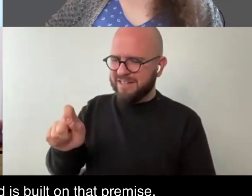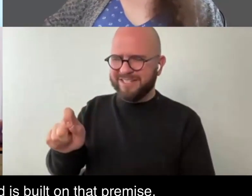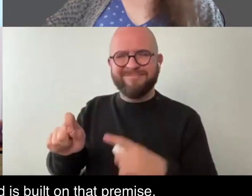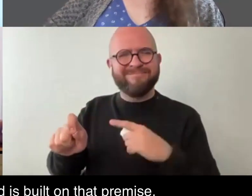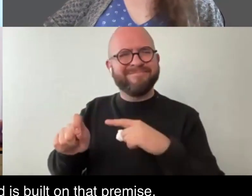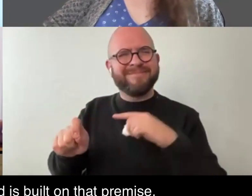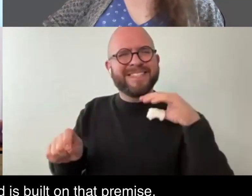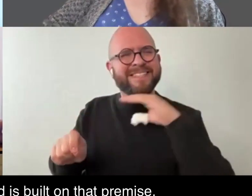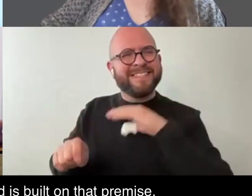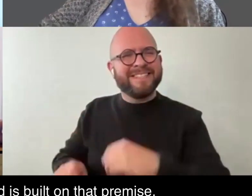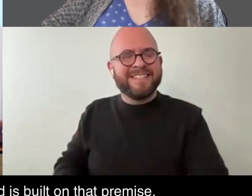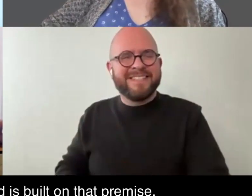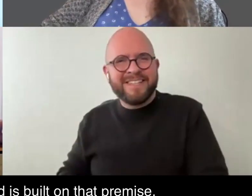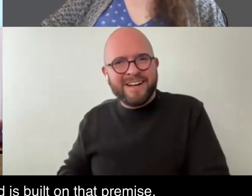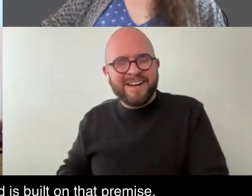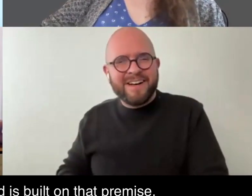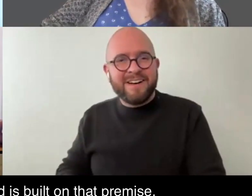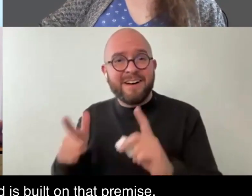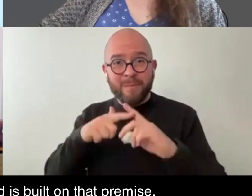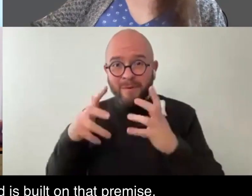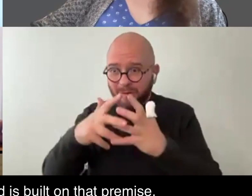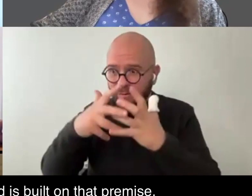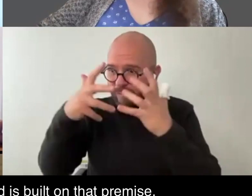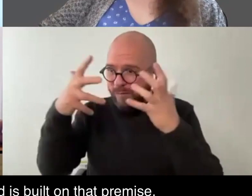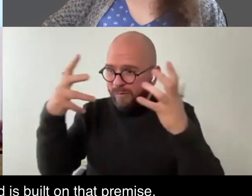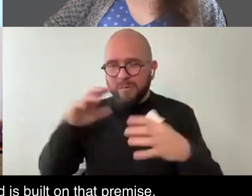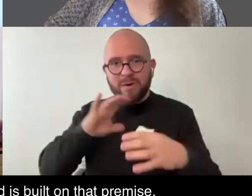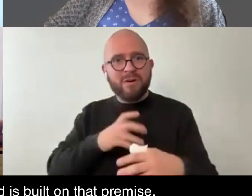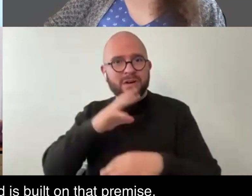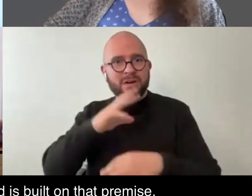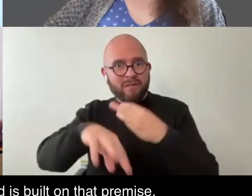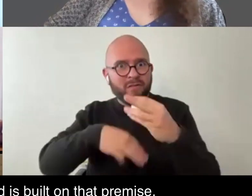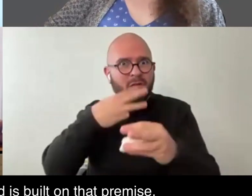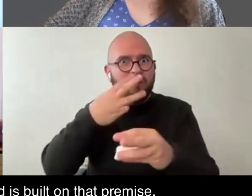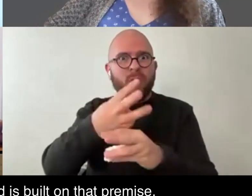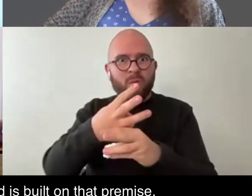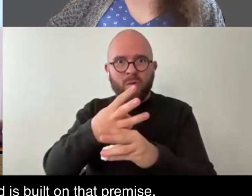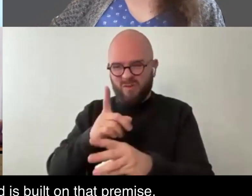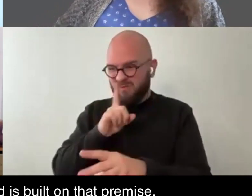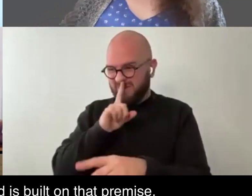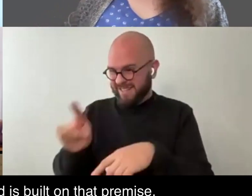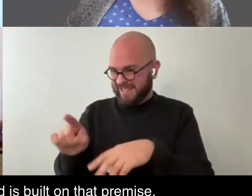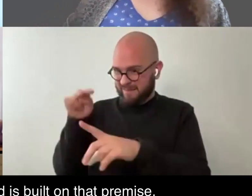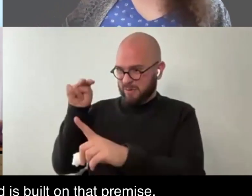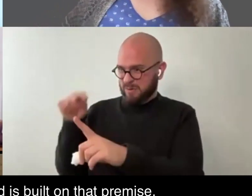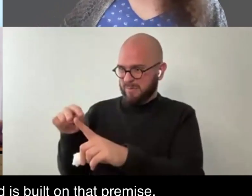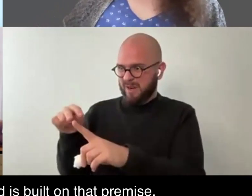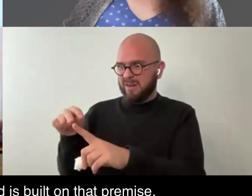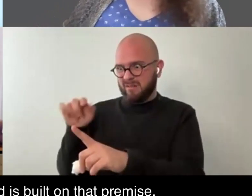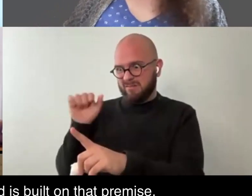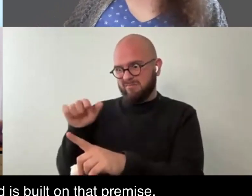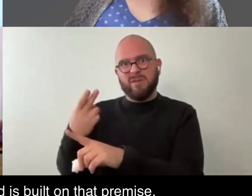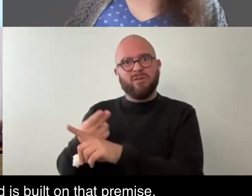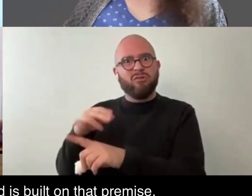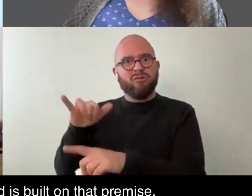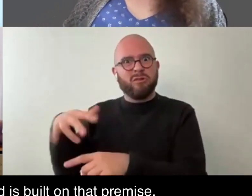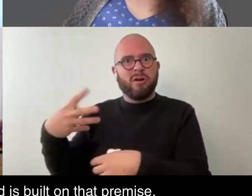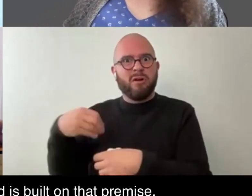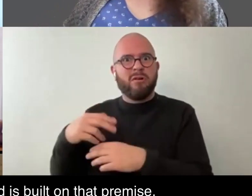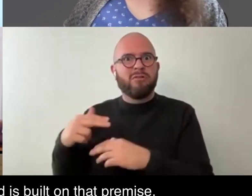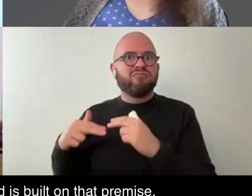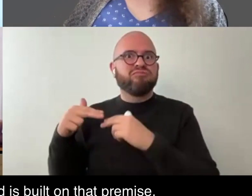so much of our world is built on that premise. And while